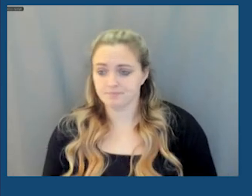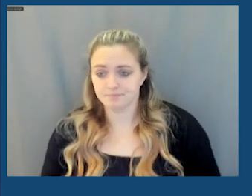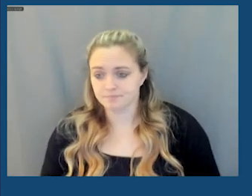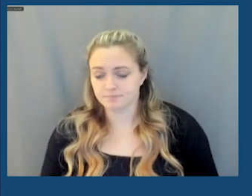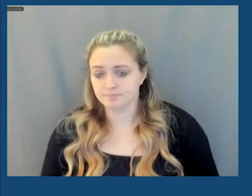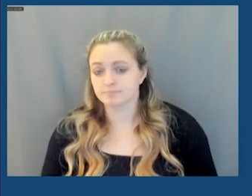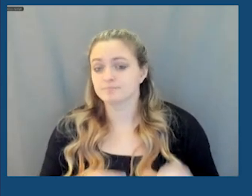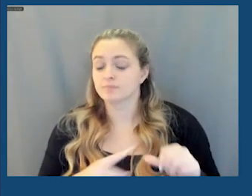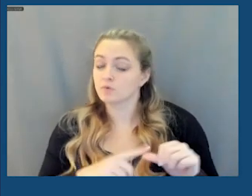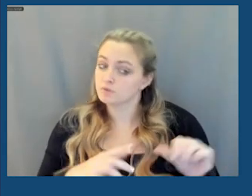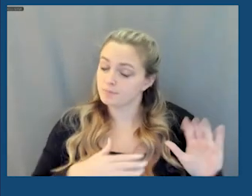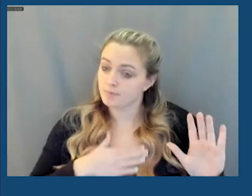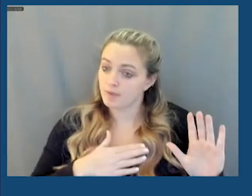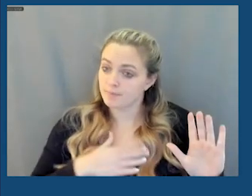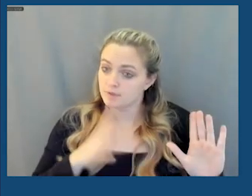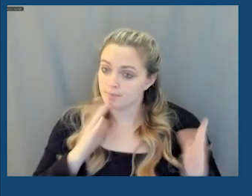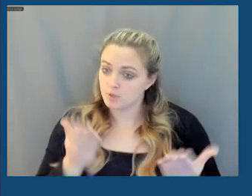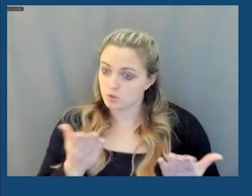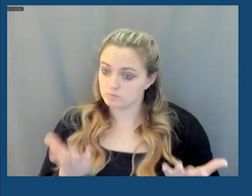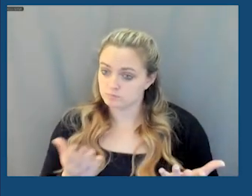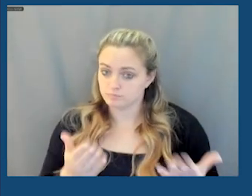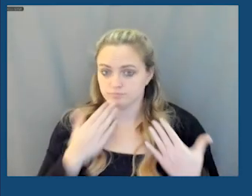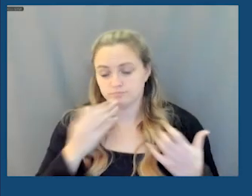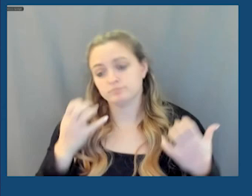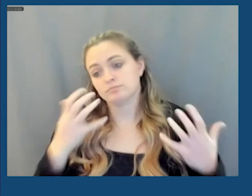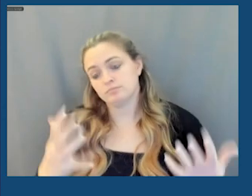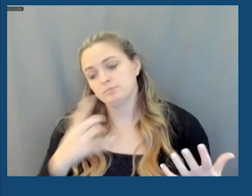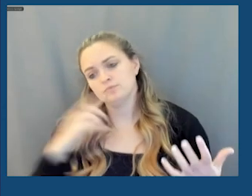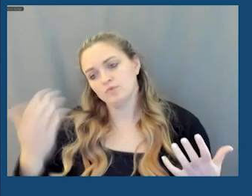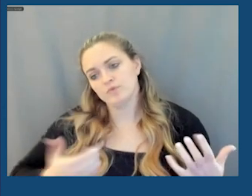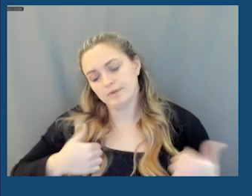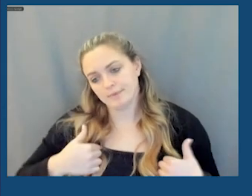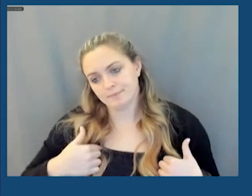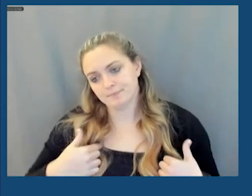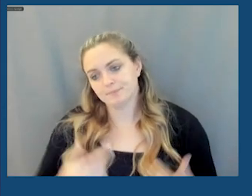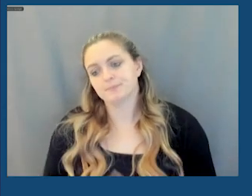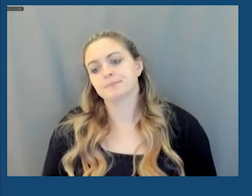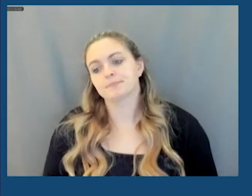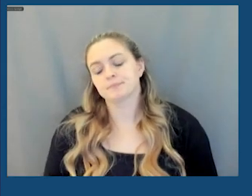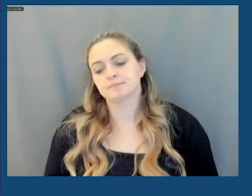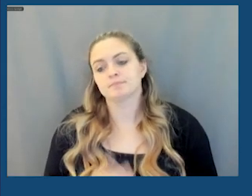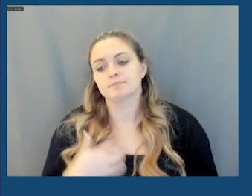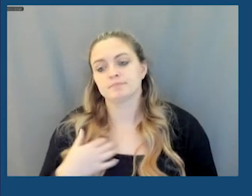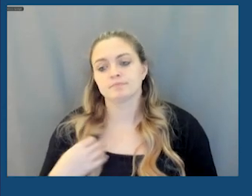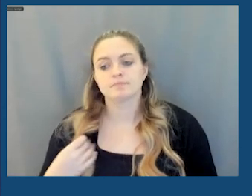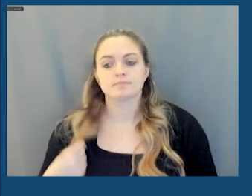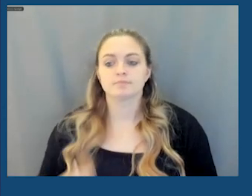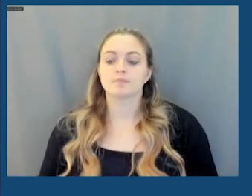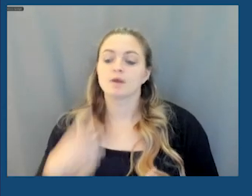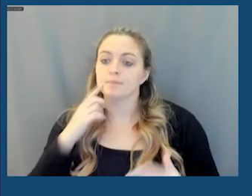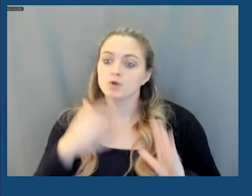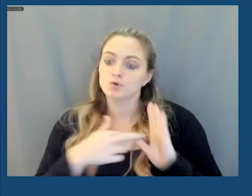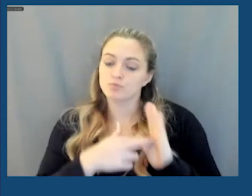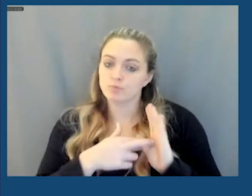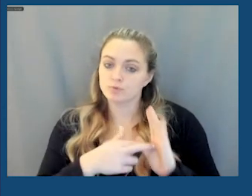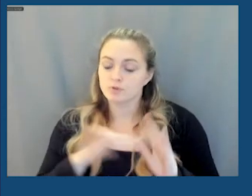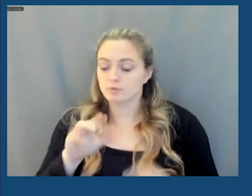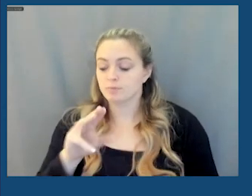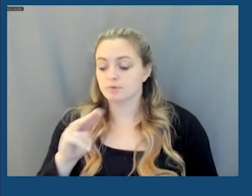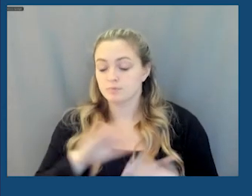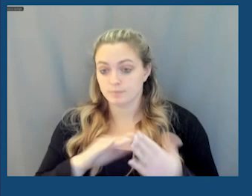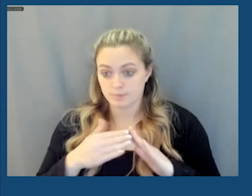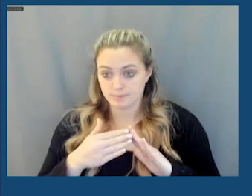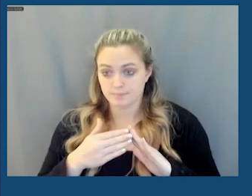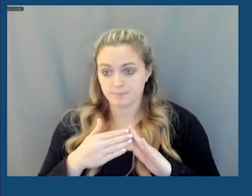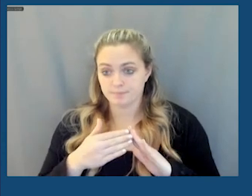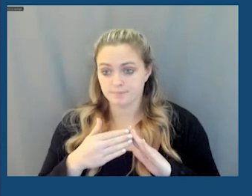very happy to be here. Thank you very much for the invitation. I'm here as a representative of the Muslim community,